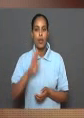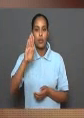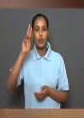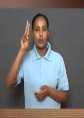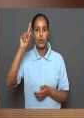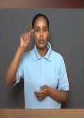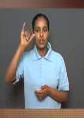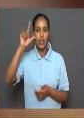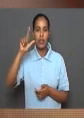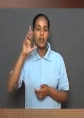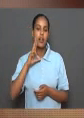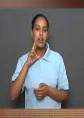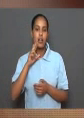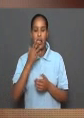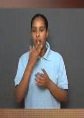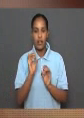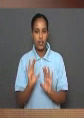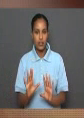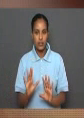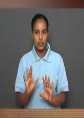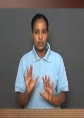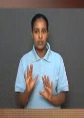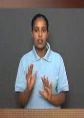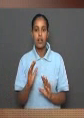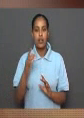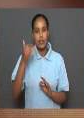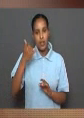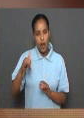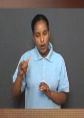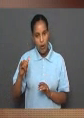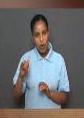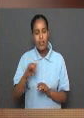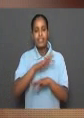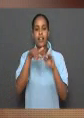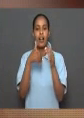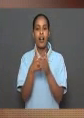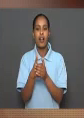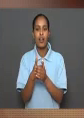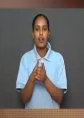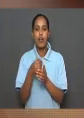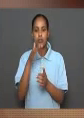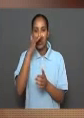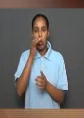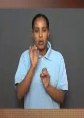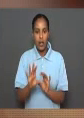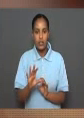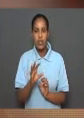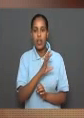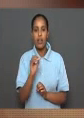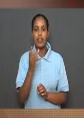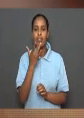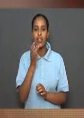Butyl rubber can range from colorless to light yellow and is generally odorless